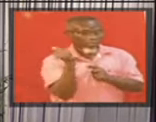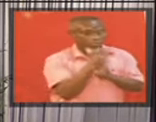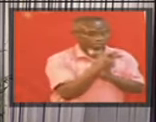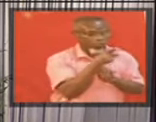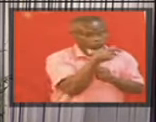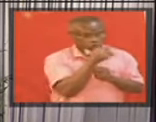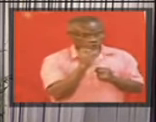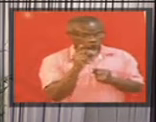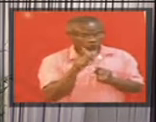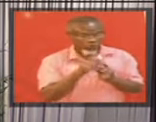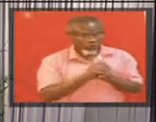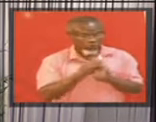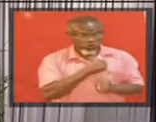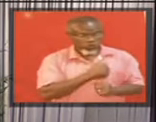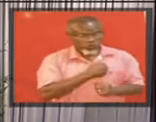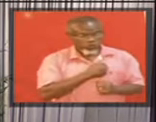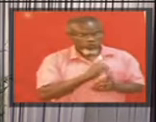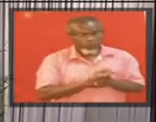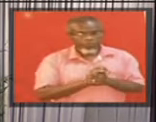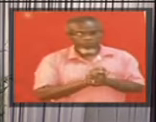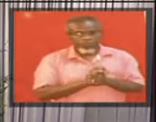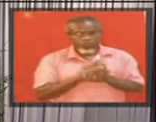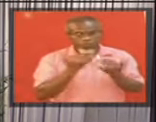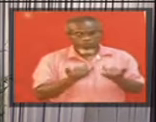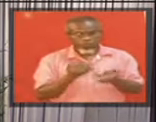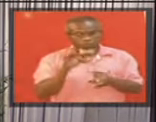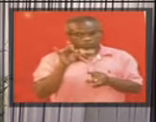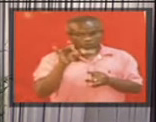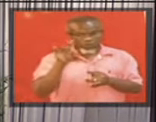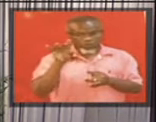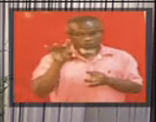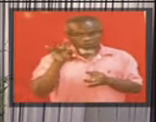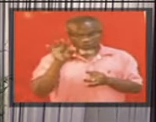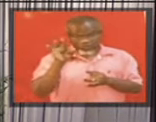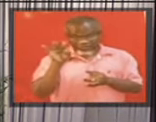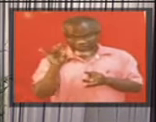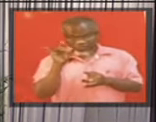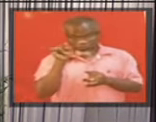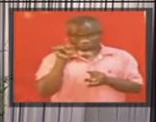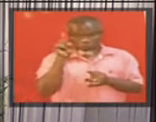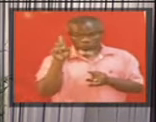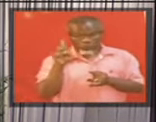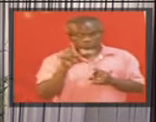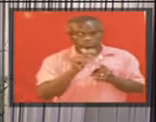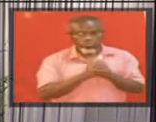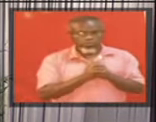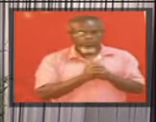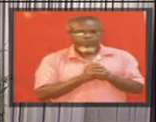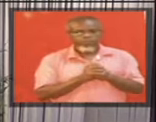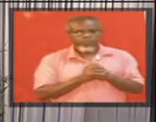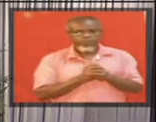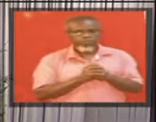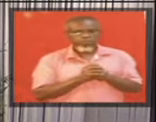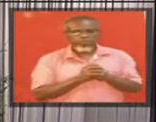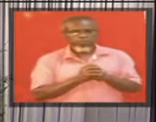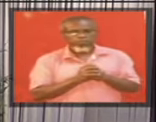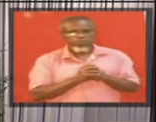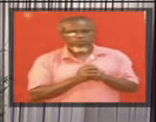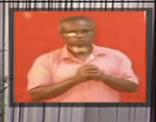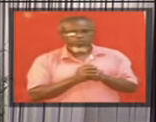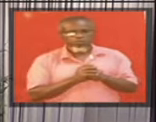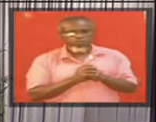apologies. So we move now to 98.1 as we address the technical issues with Newsday.